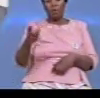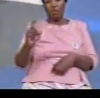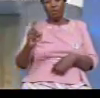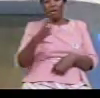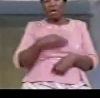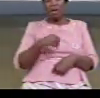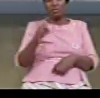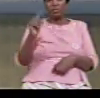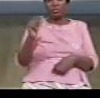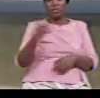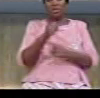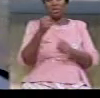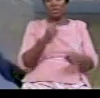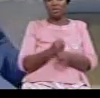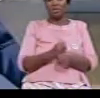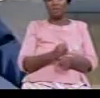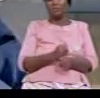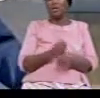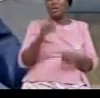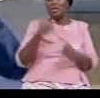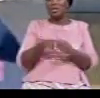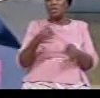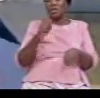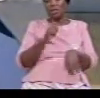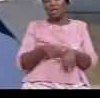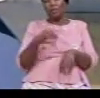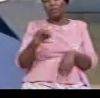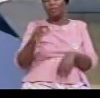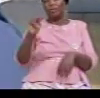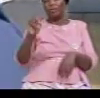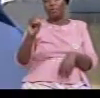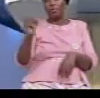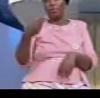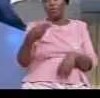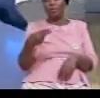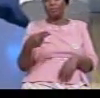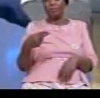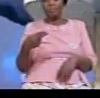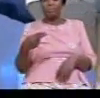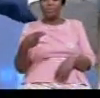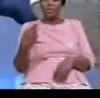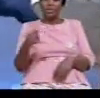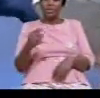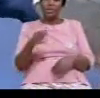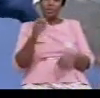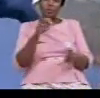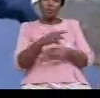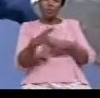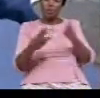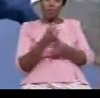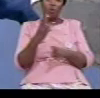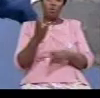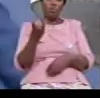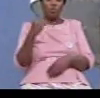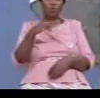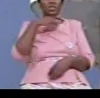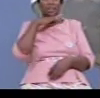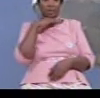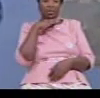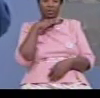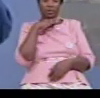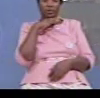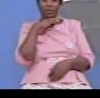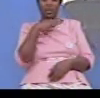120 years. In the time of Noah, the world was corrupt, and